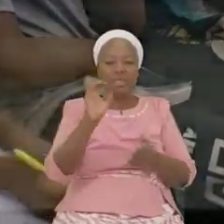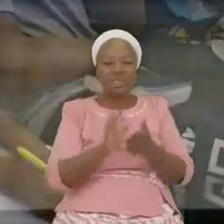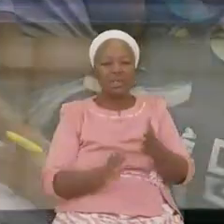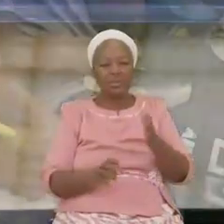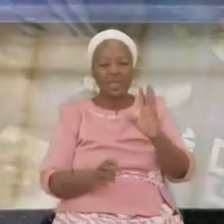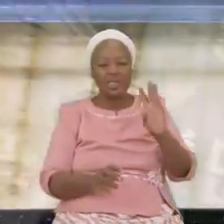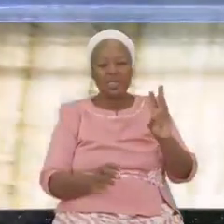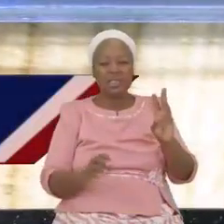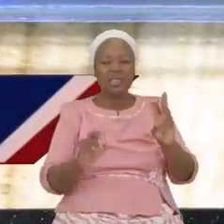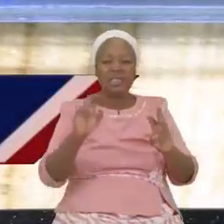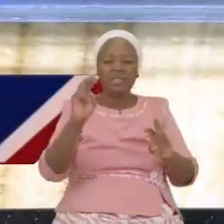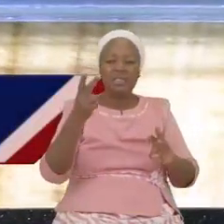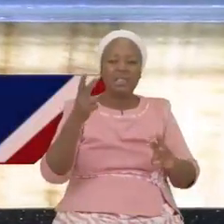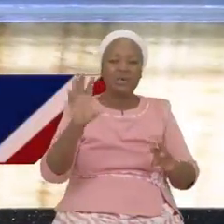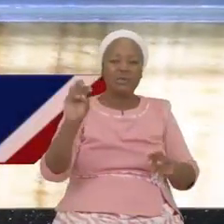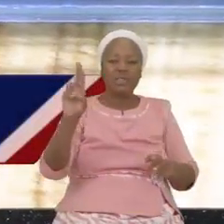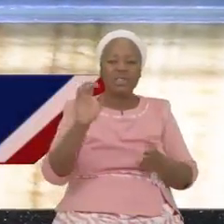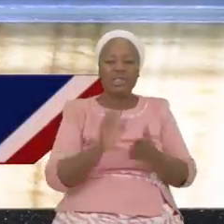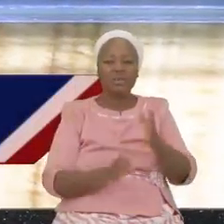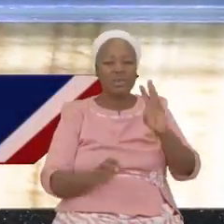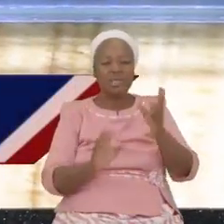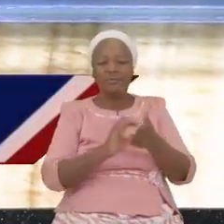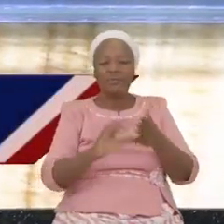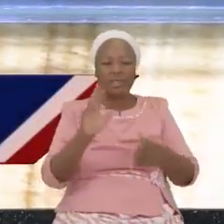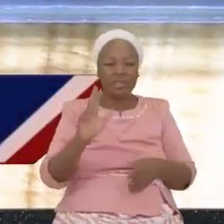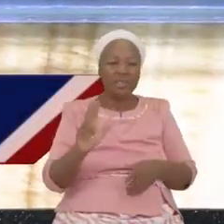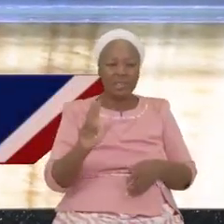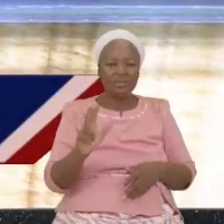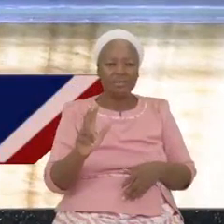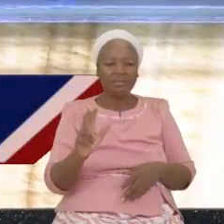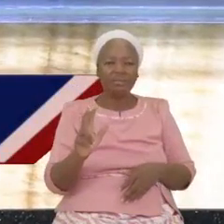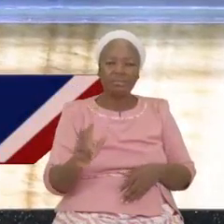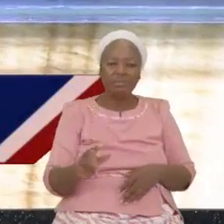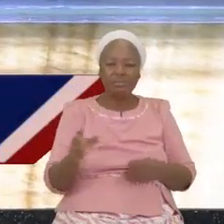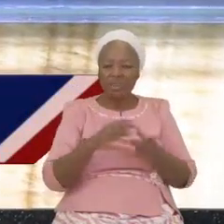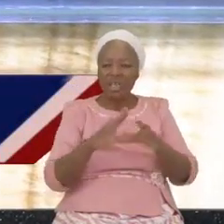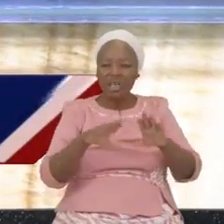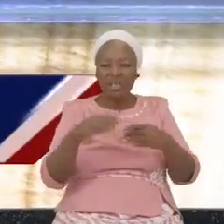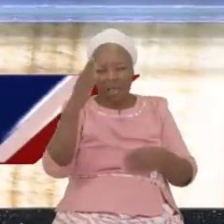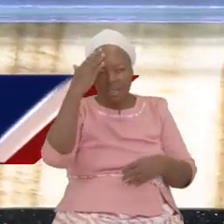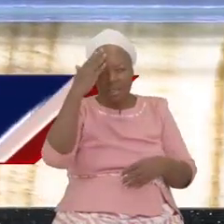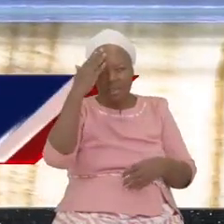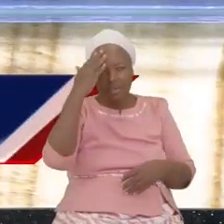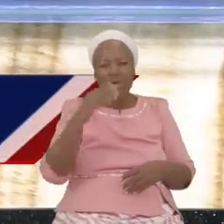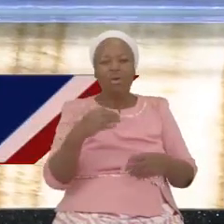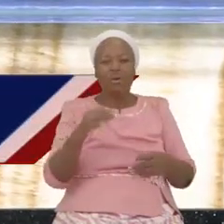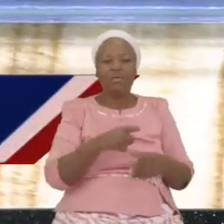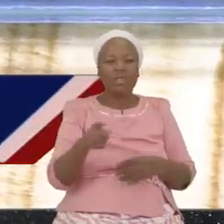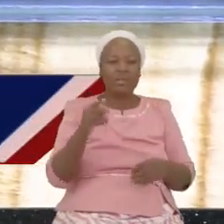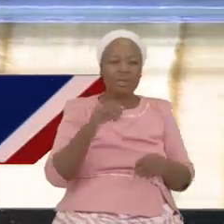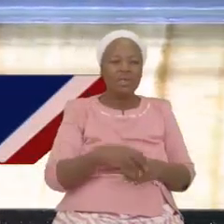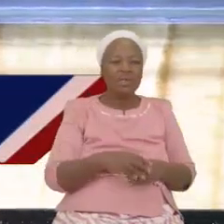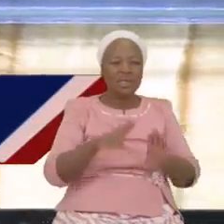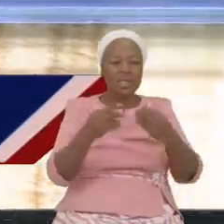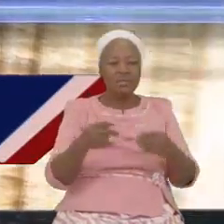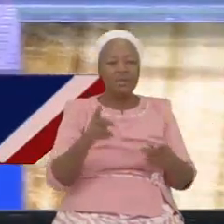6, I'm reading from verse 3. Giving no offense in any sin, that the ministry be